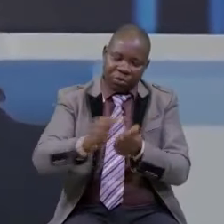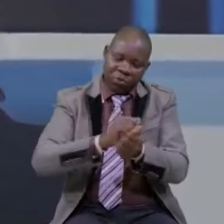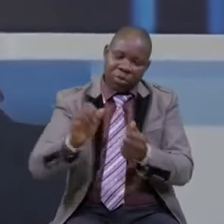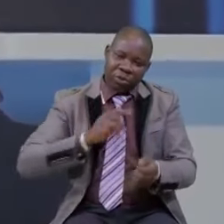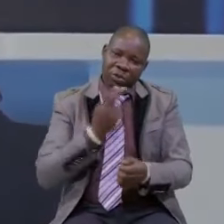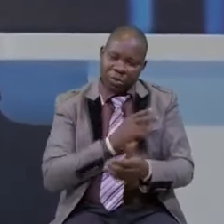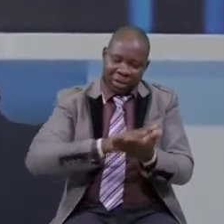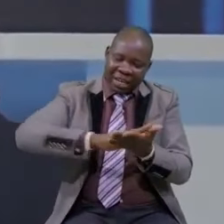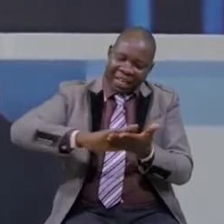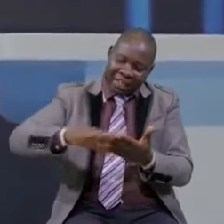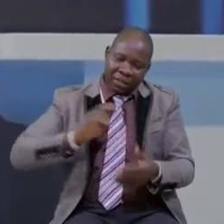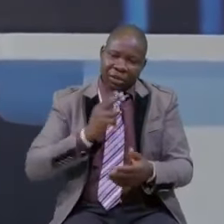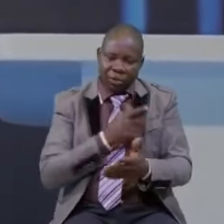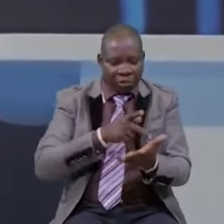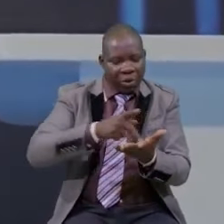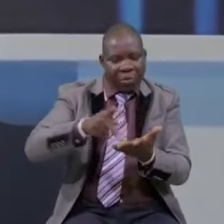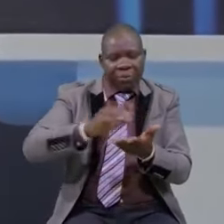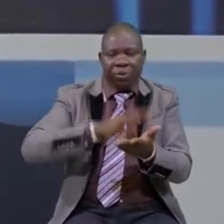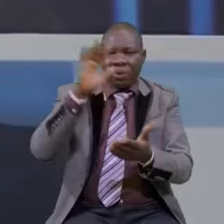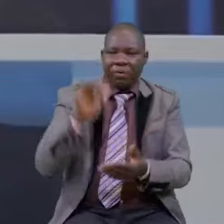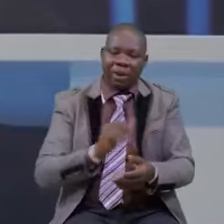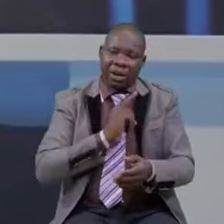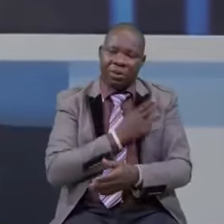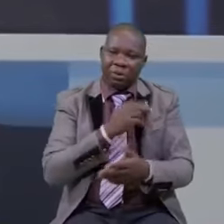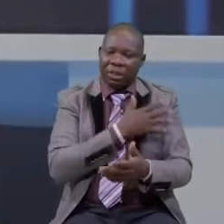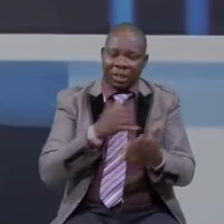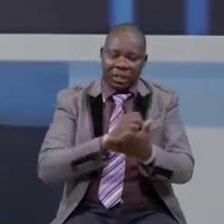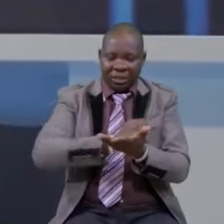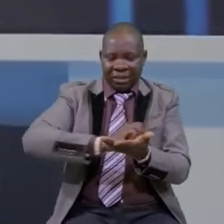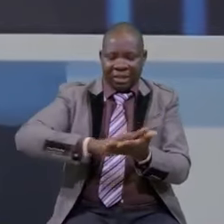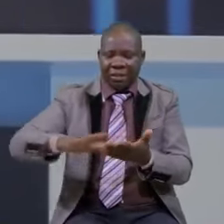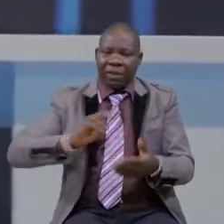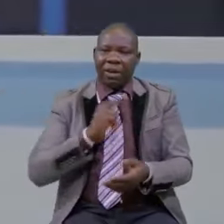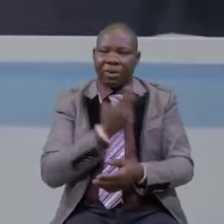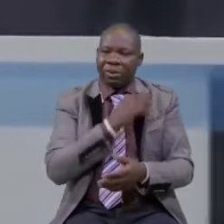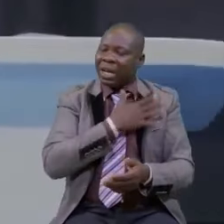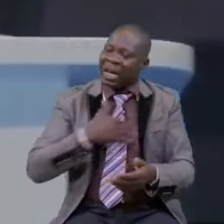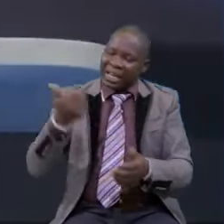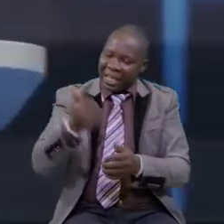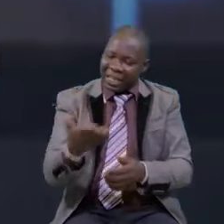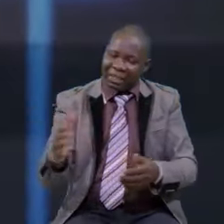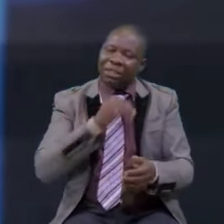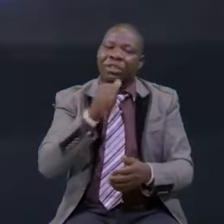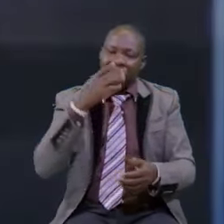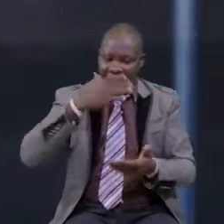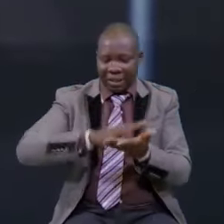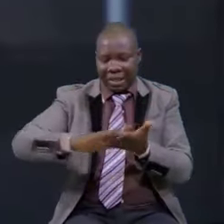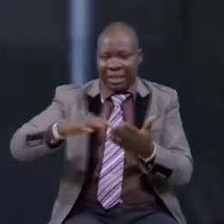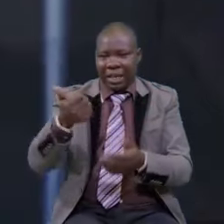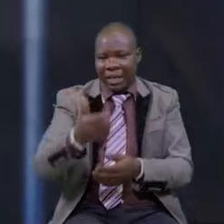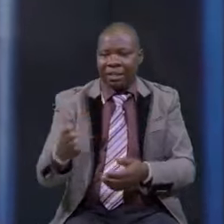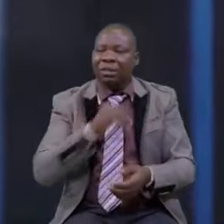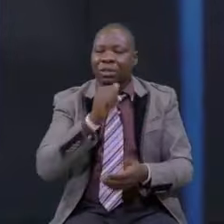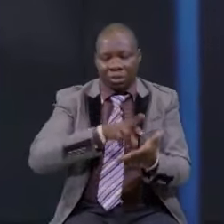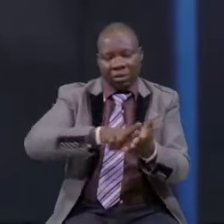it purifies us, it sanctifies us. And anything unclean, anything